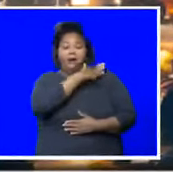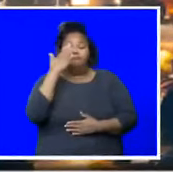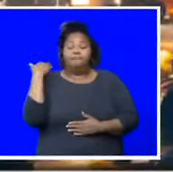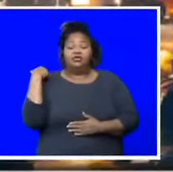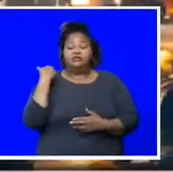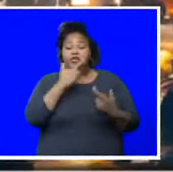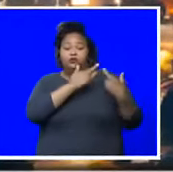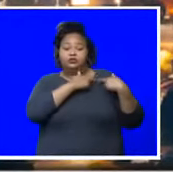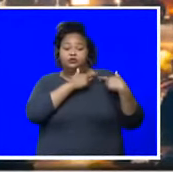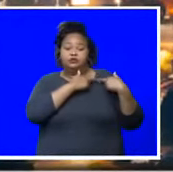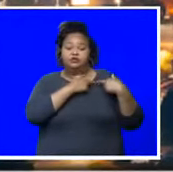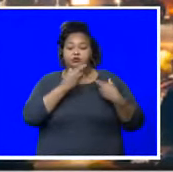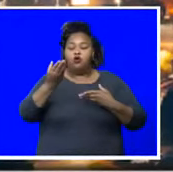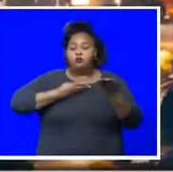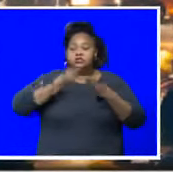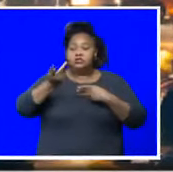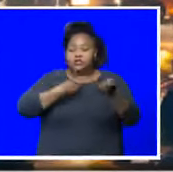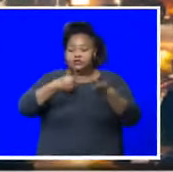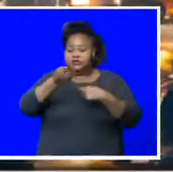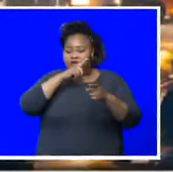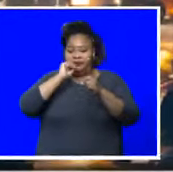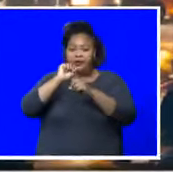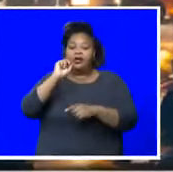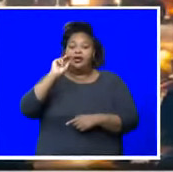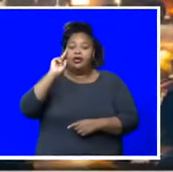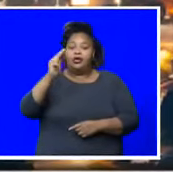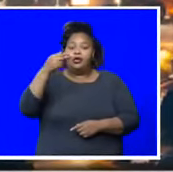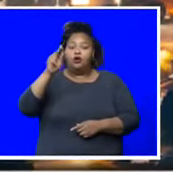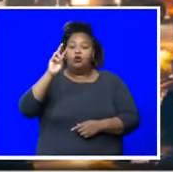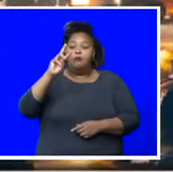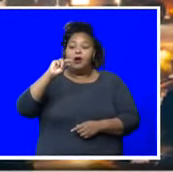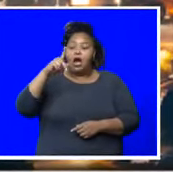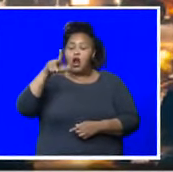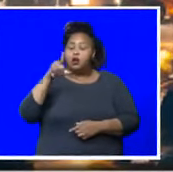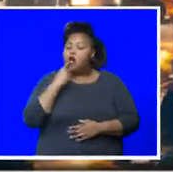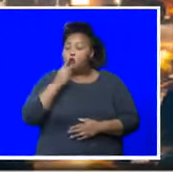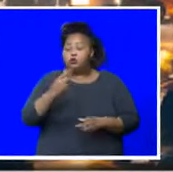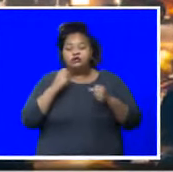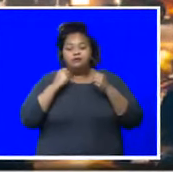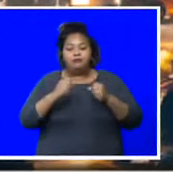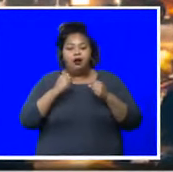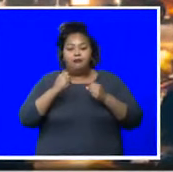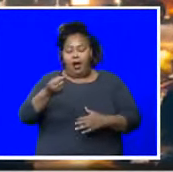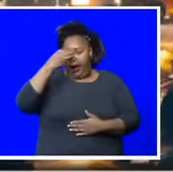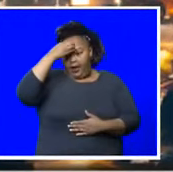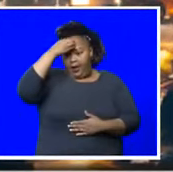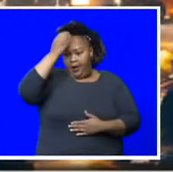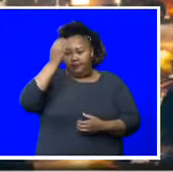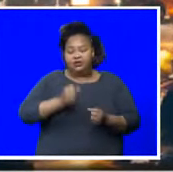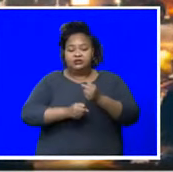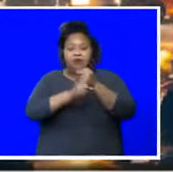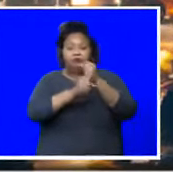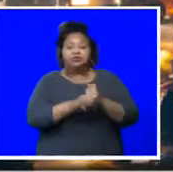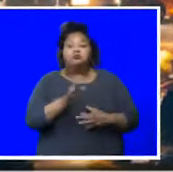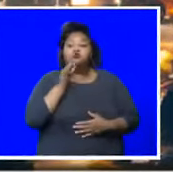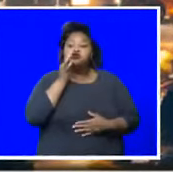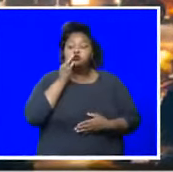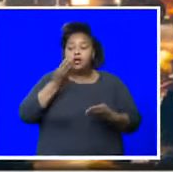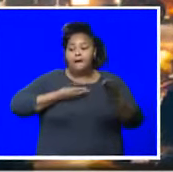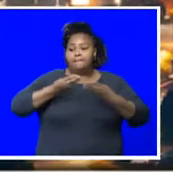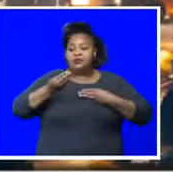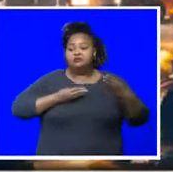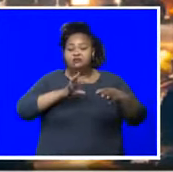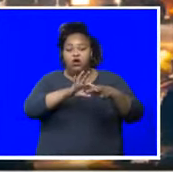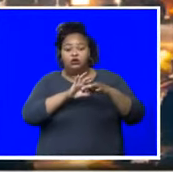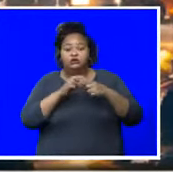emabhizinisi nekuthengiselana namanqaba khumalo ayithi uhulumende utibophelele ekutheni asekeleke abantu labasha labo abosomabhizinisi ngekusebenzisana netinhlangano